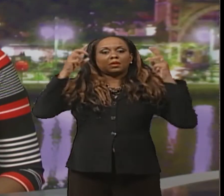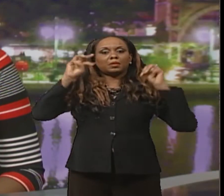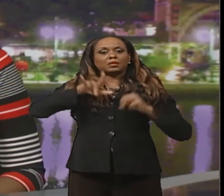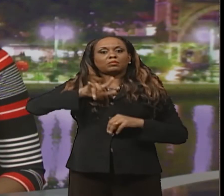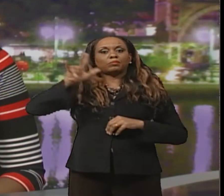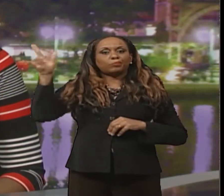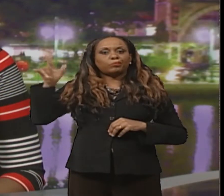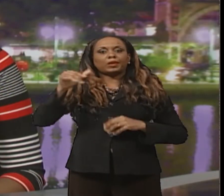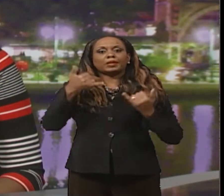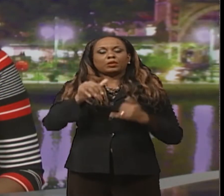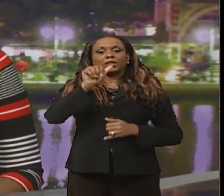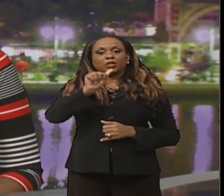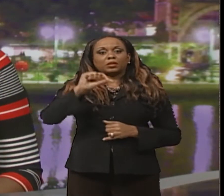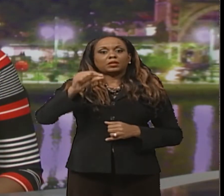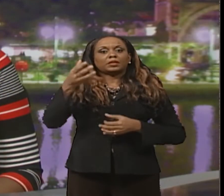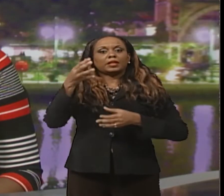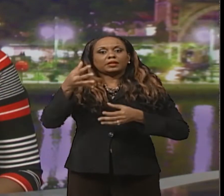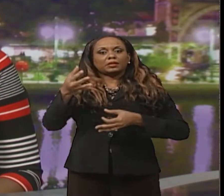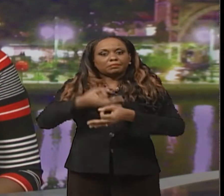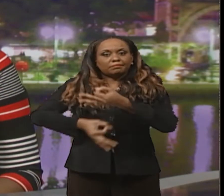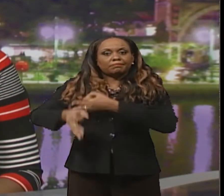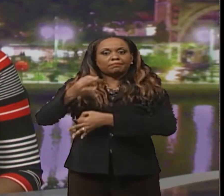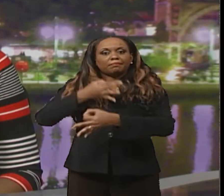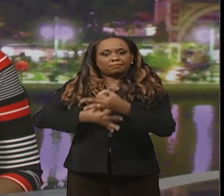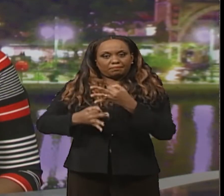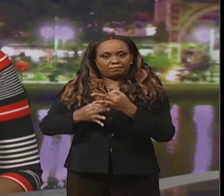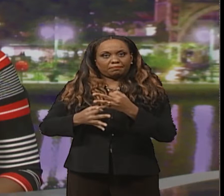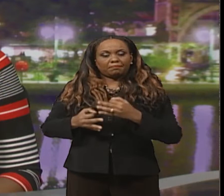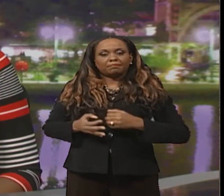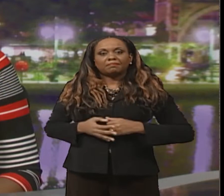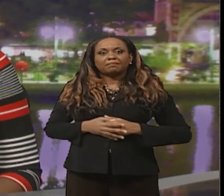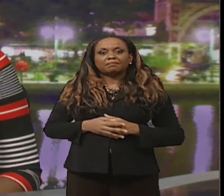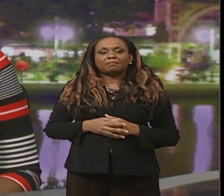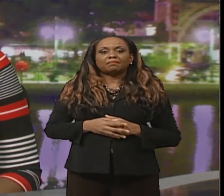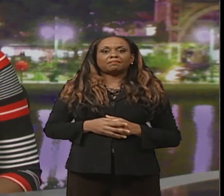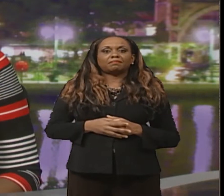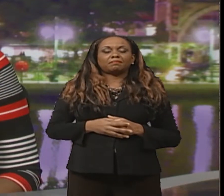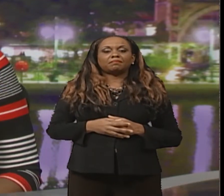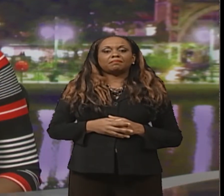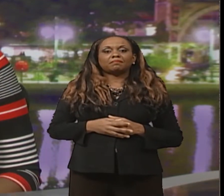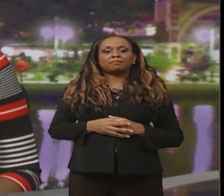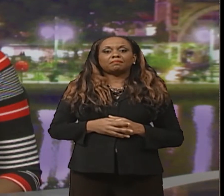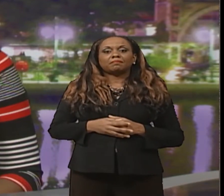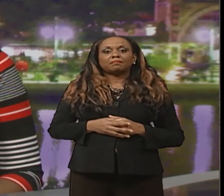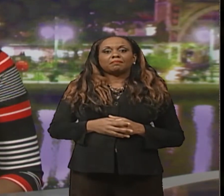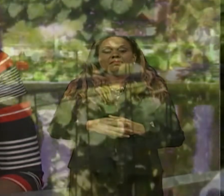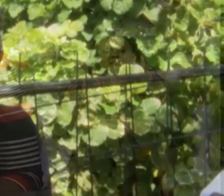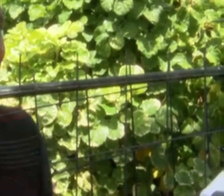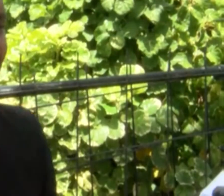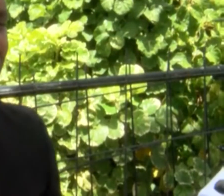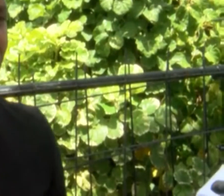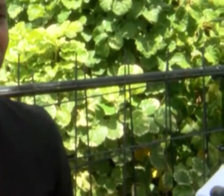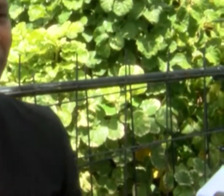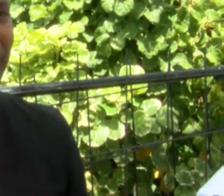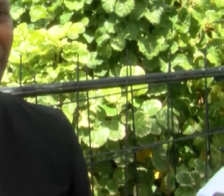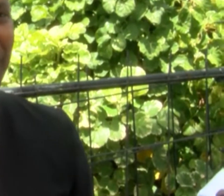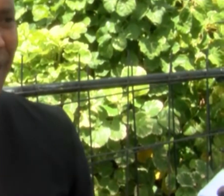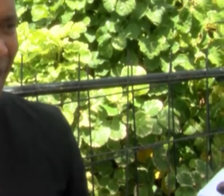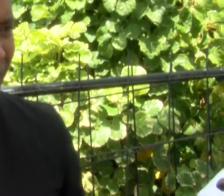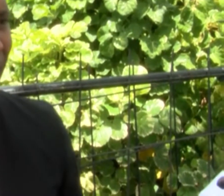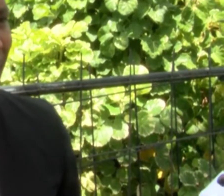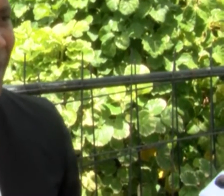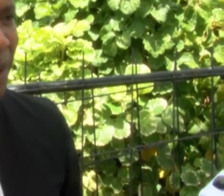General Dale Marshall is acting as Prime Minister, while Prime Minister Mia Amor-Motley is at the United Nations on